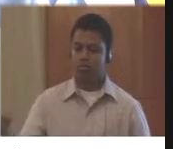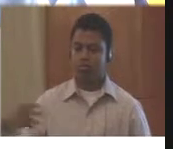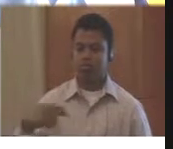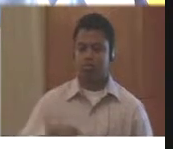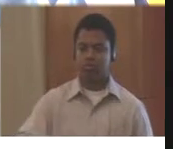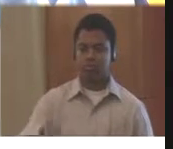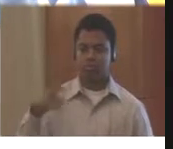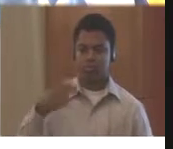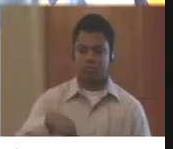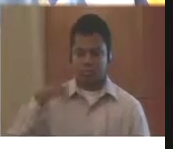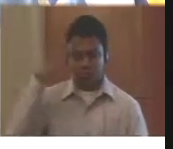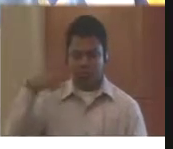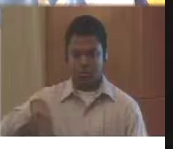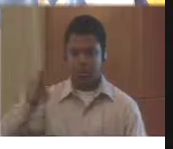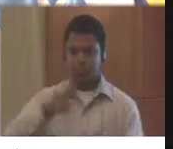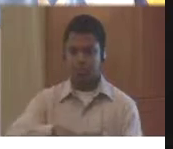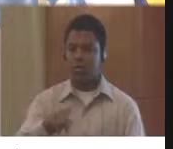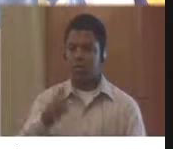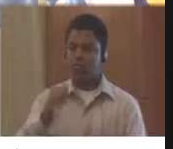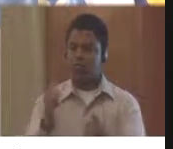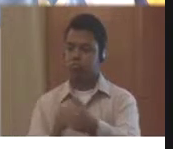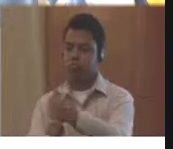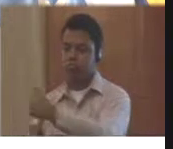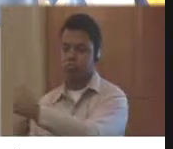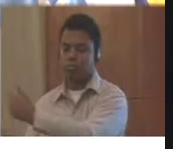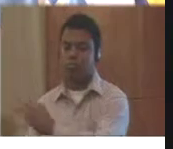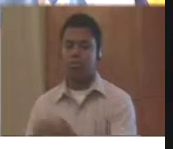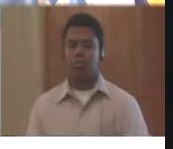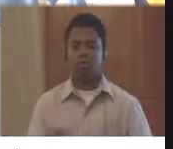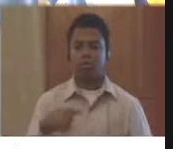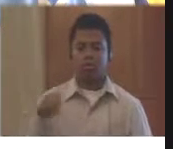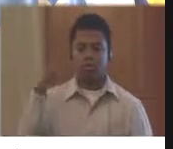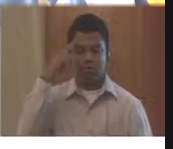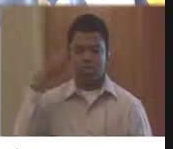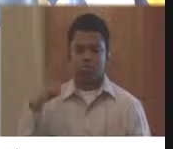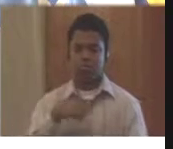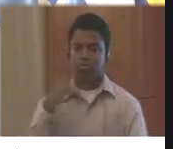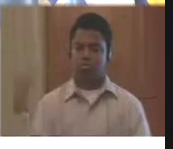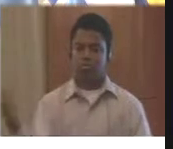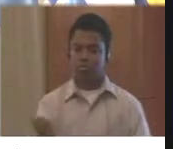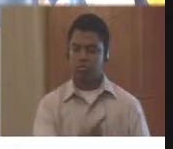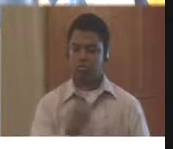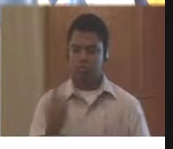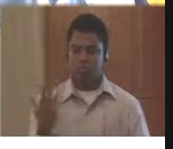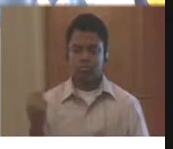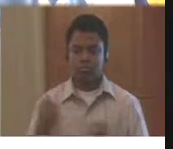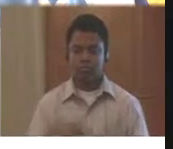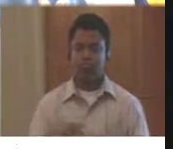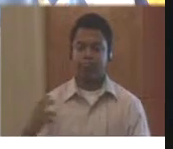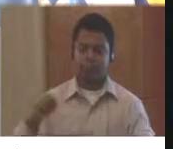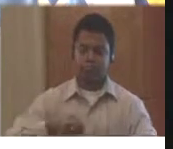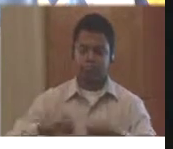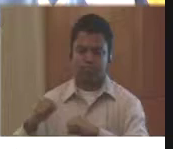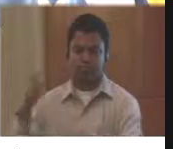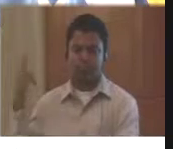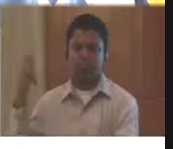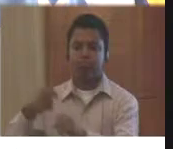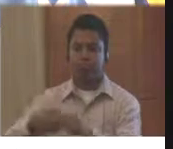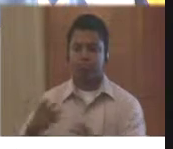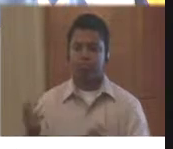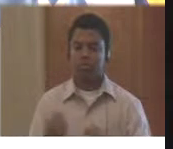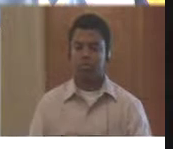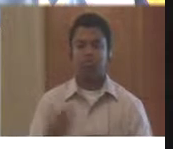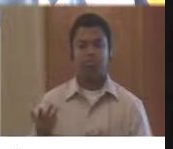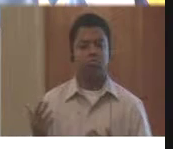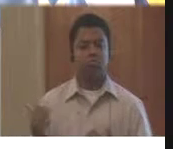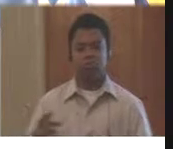referring to them as national and subnational organizations in each country. We are all the local governments who are active part of this process, and we